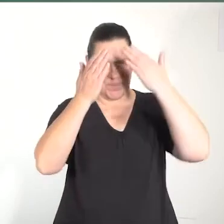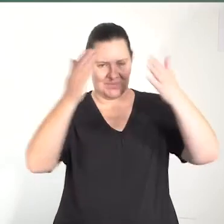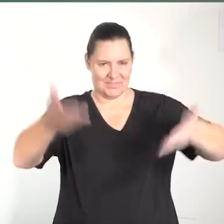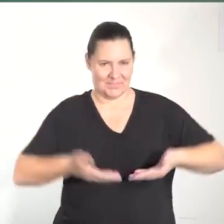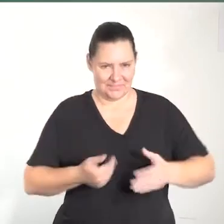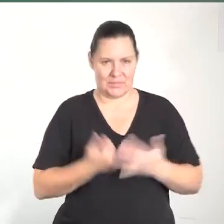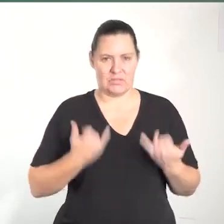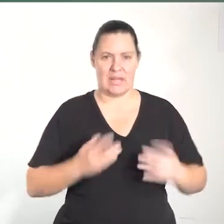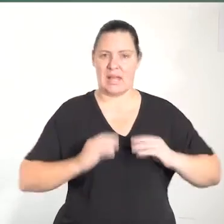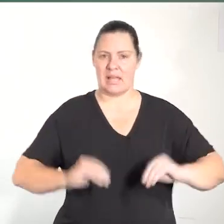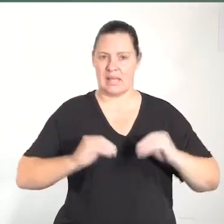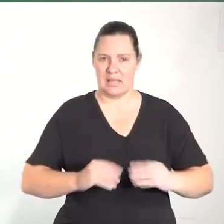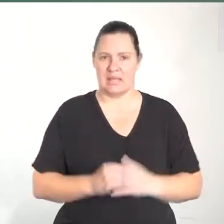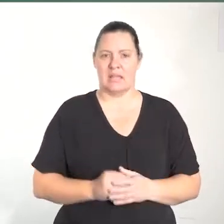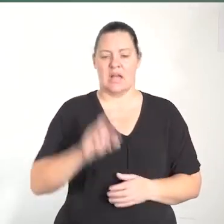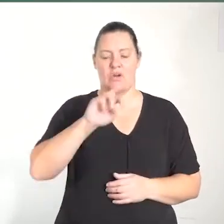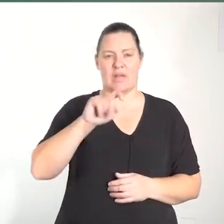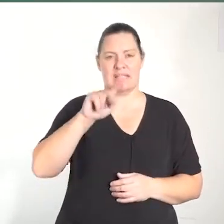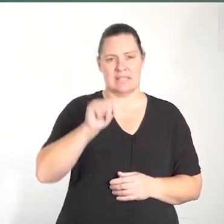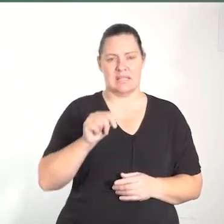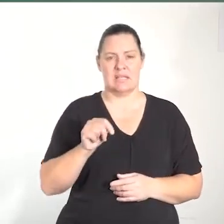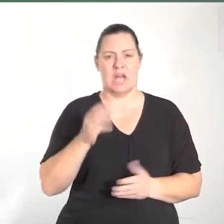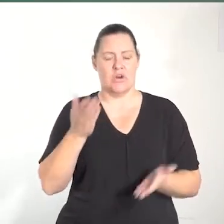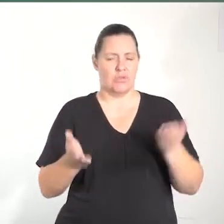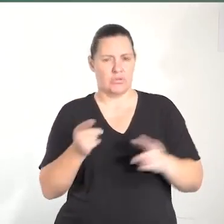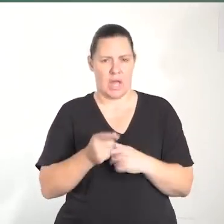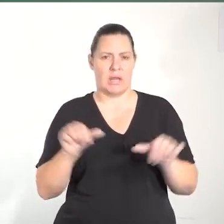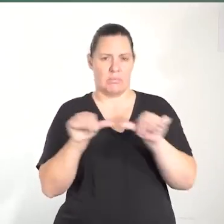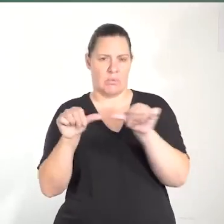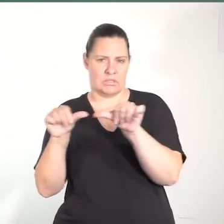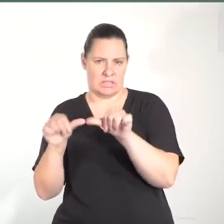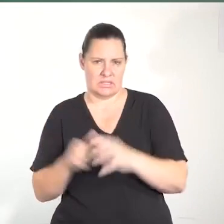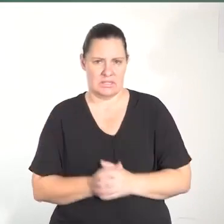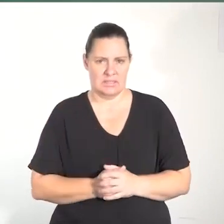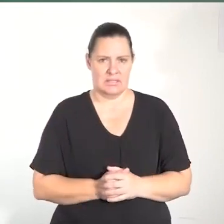Welcome, learners. Today's lesson is on rate, ratio, and proportion.